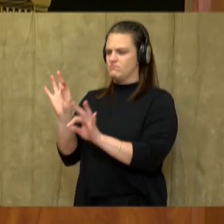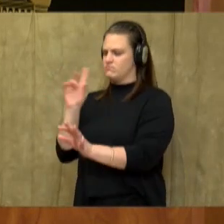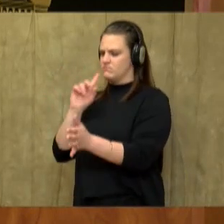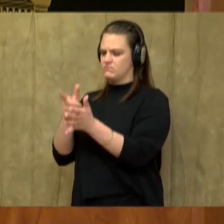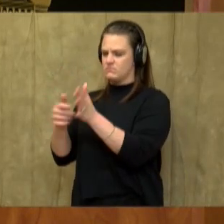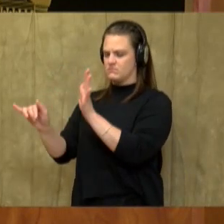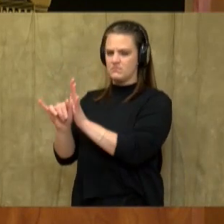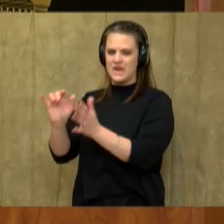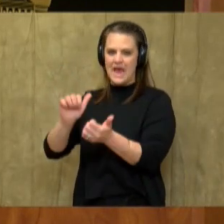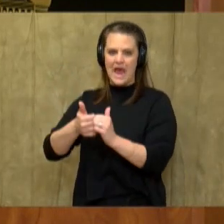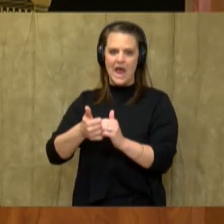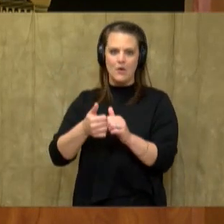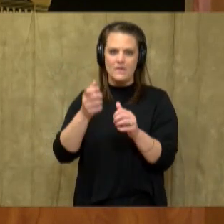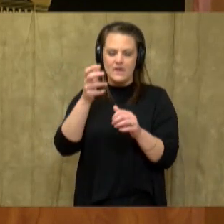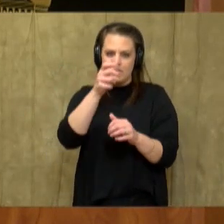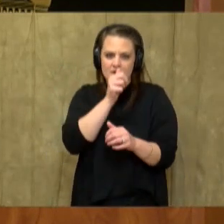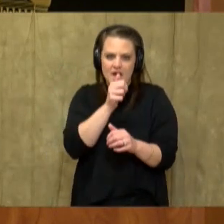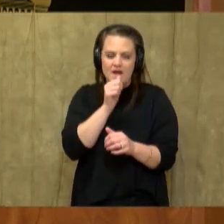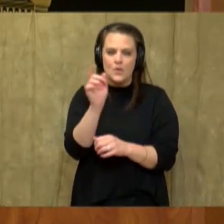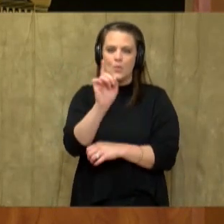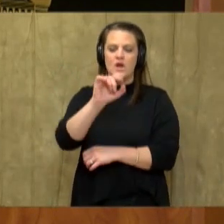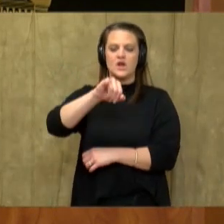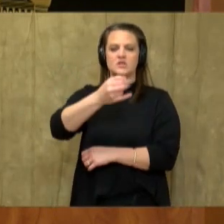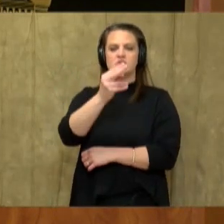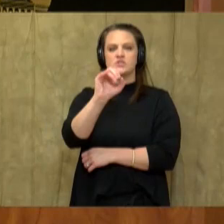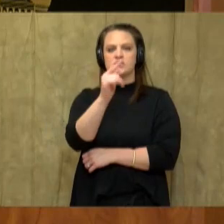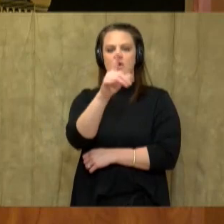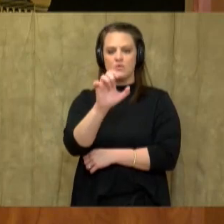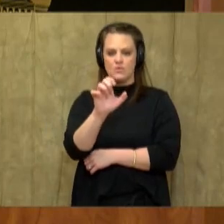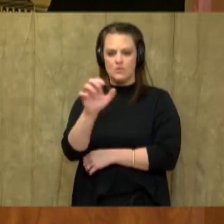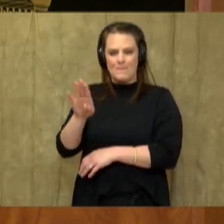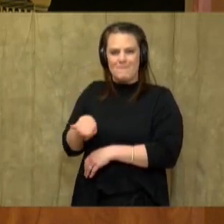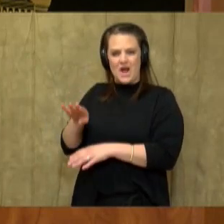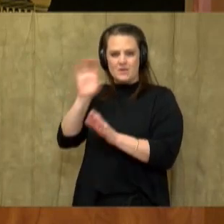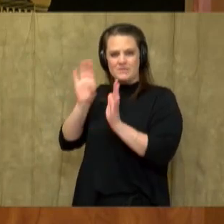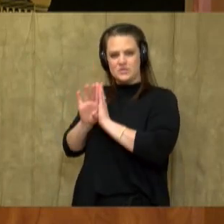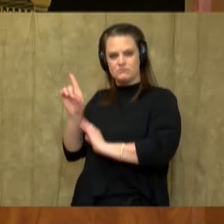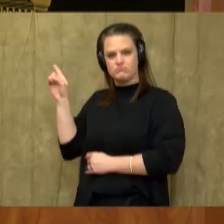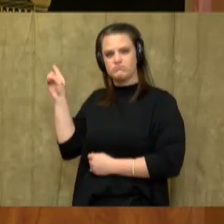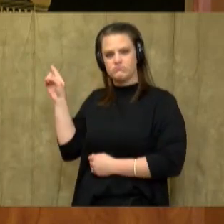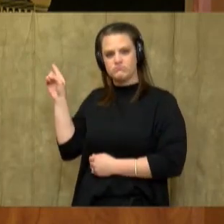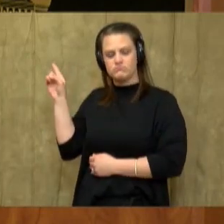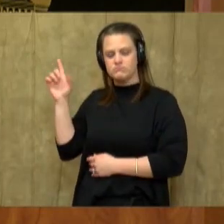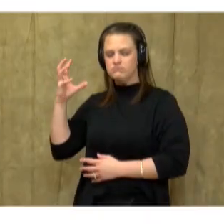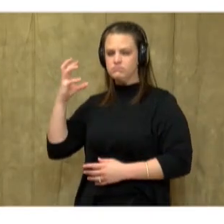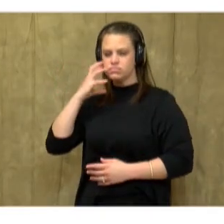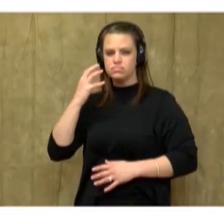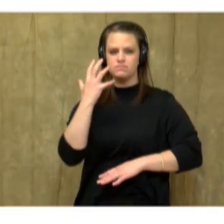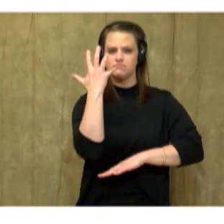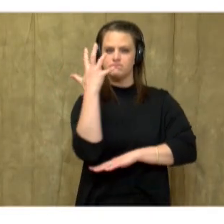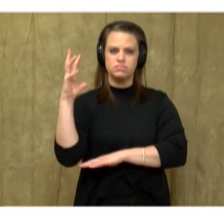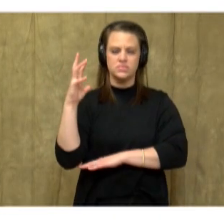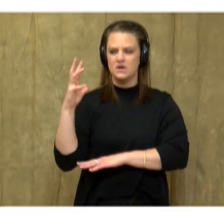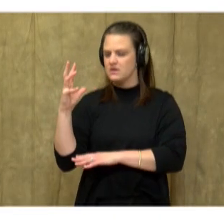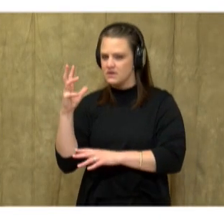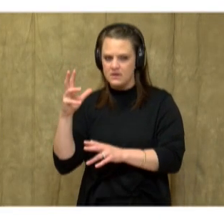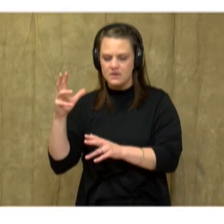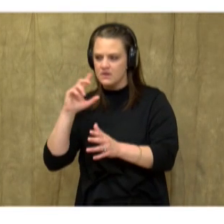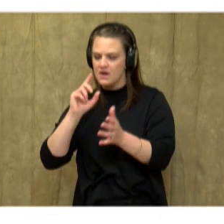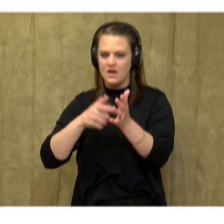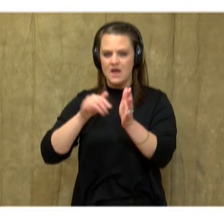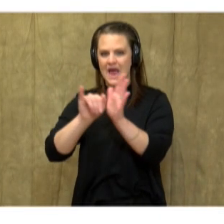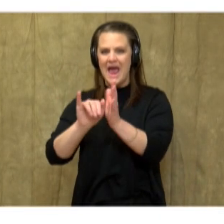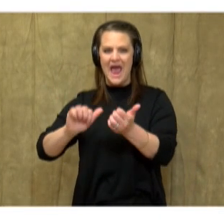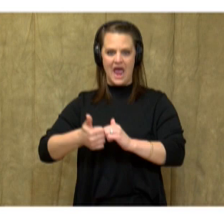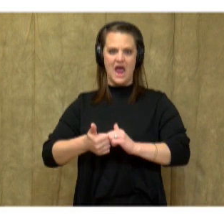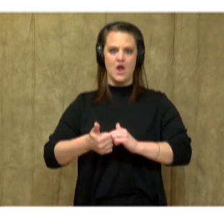were hidden in the jungles of Vietnam. And Vietnam, as you can see in the bottom pictures, thick jungles. Very hard to find the enemy that